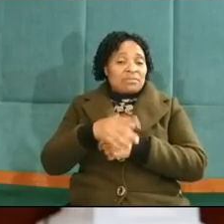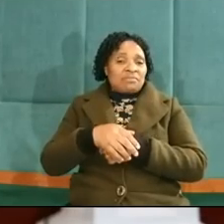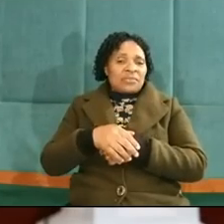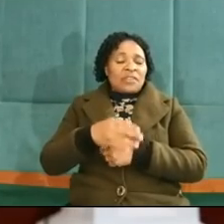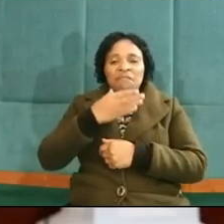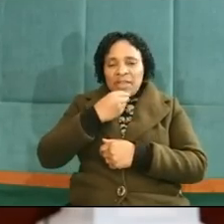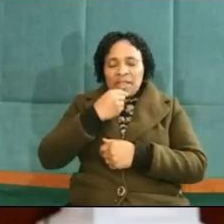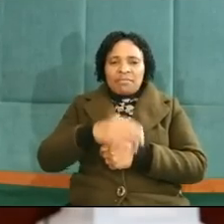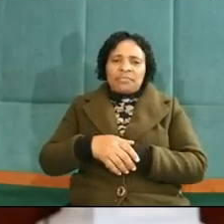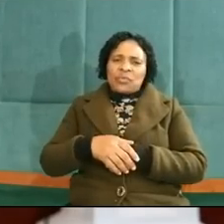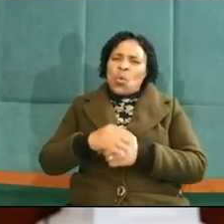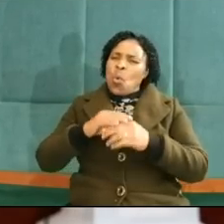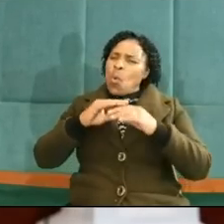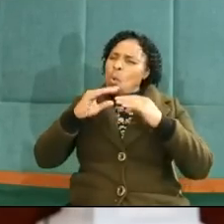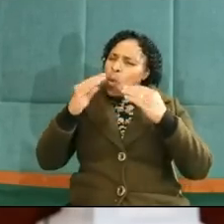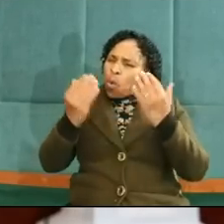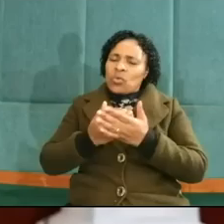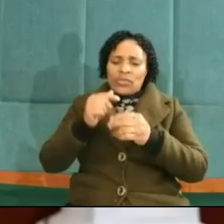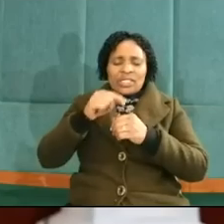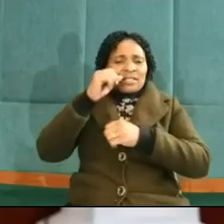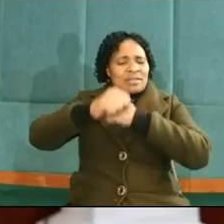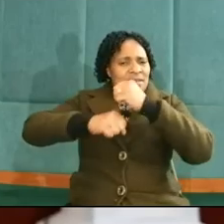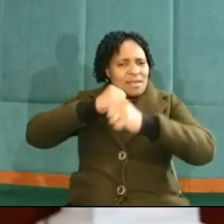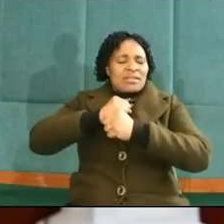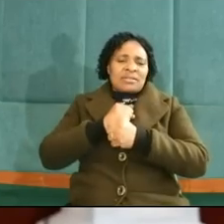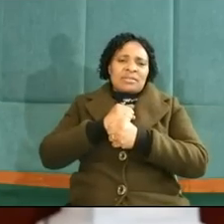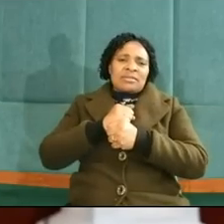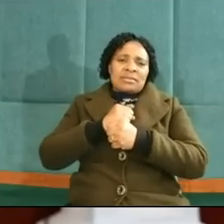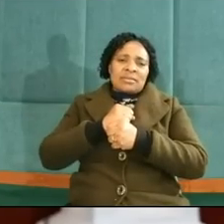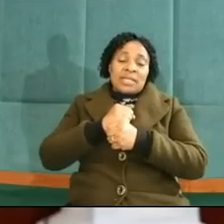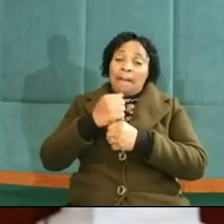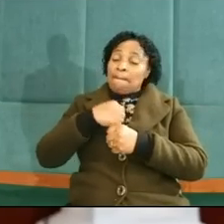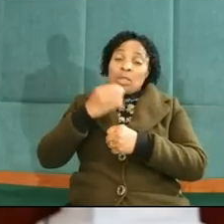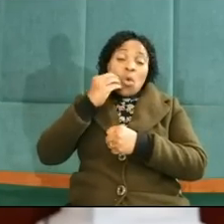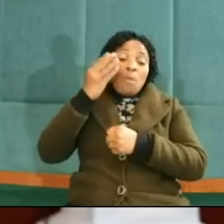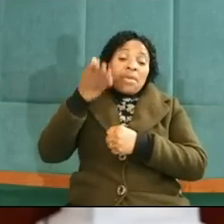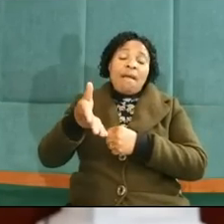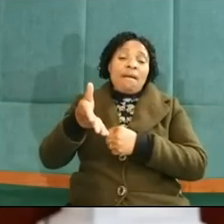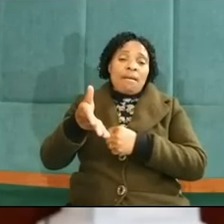He says, Father, all these years I have been at home.